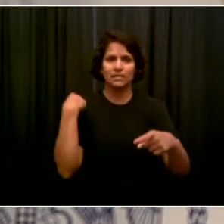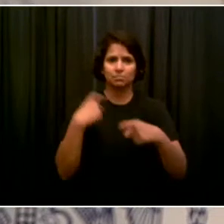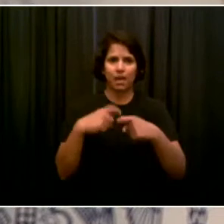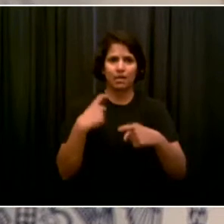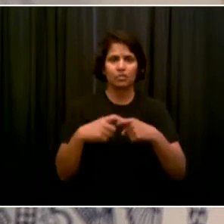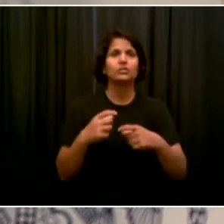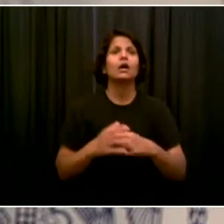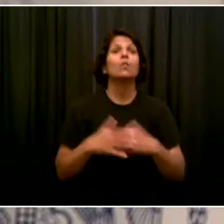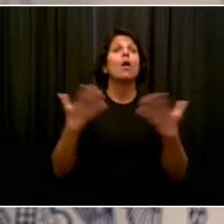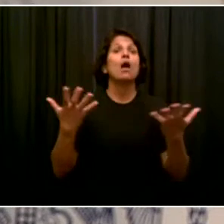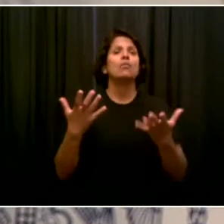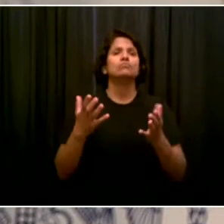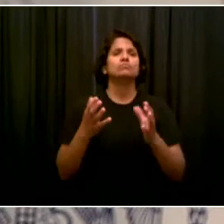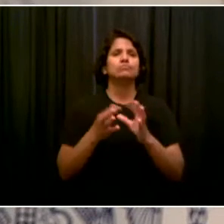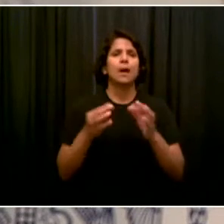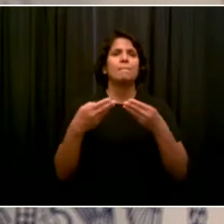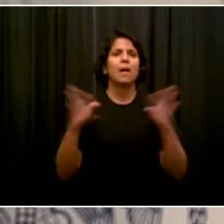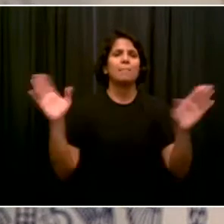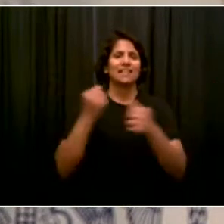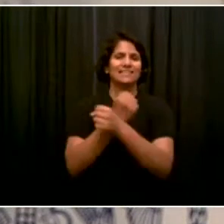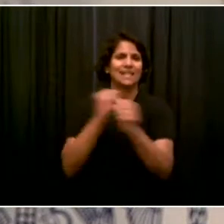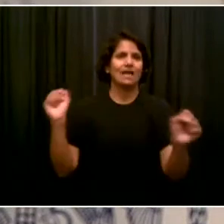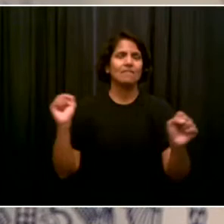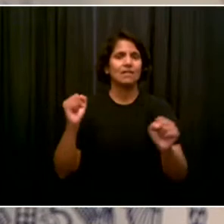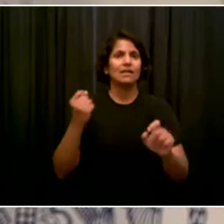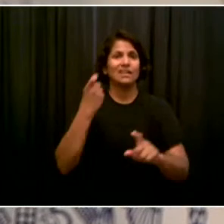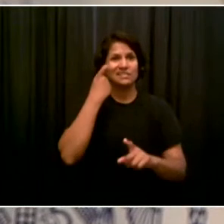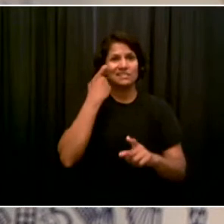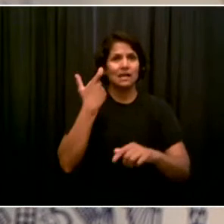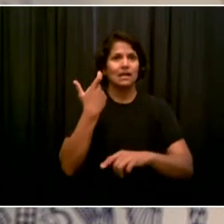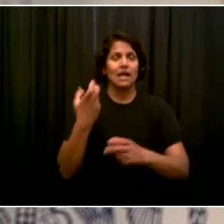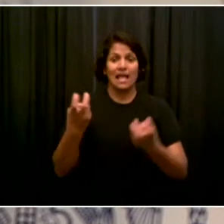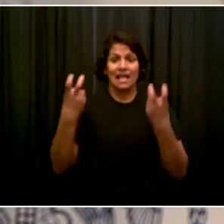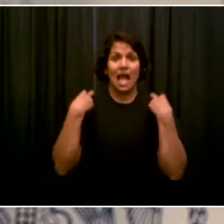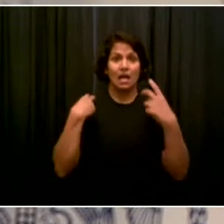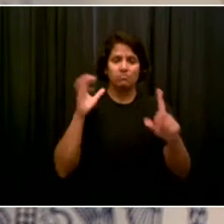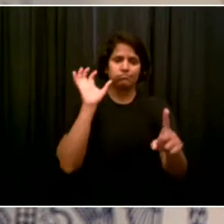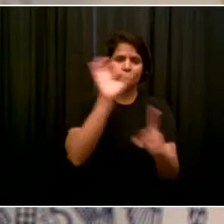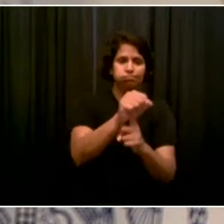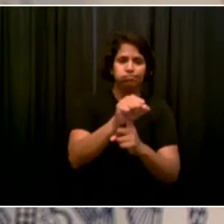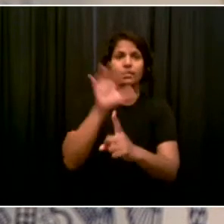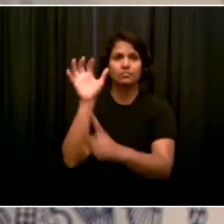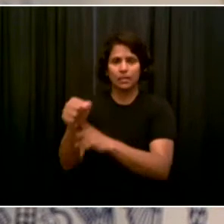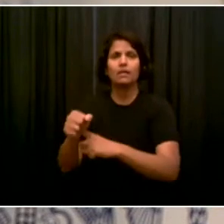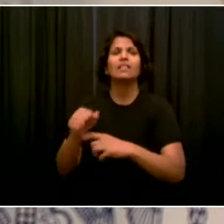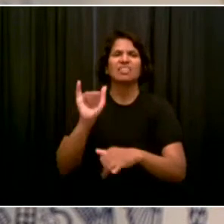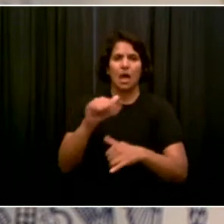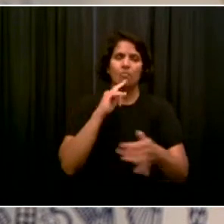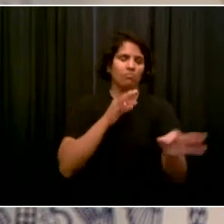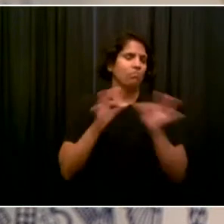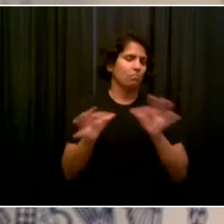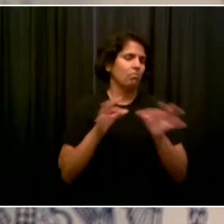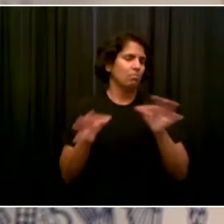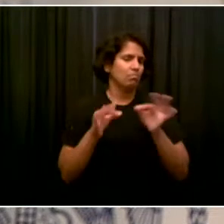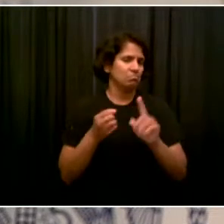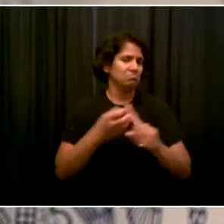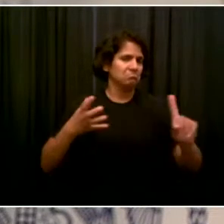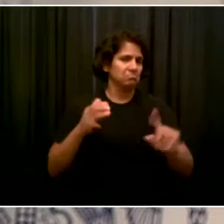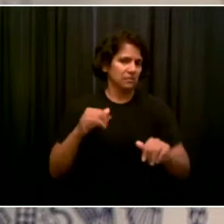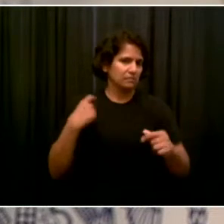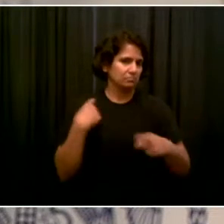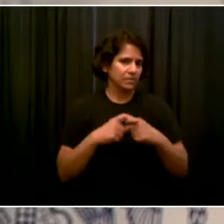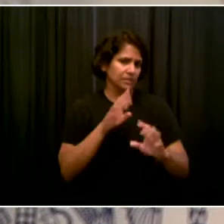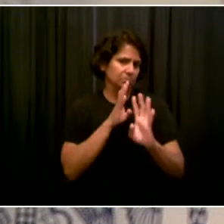The gang takedown that got announced, and more gang takedowns to come. Todos los